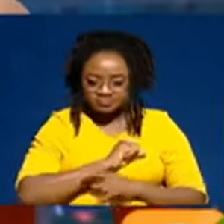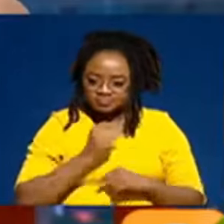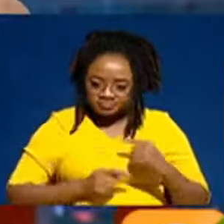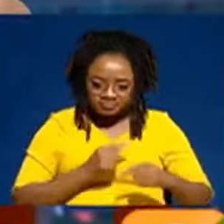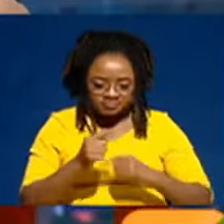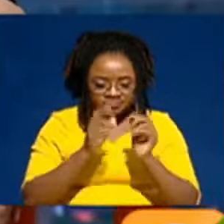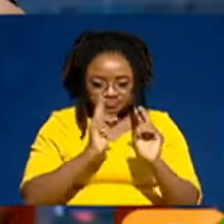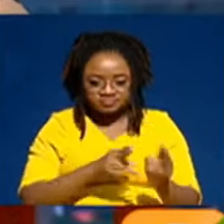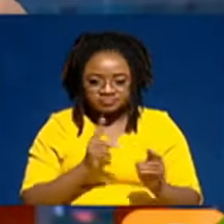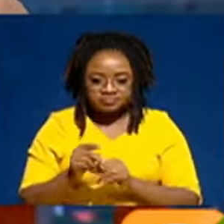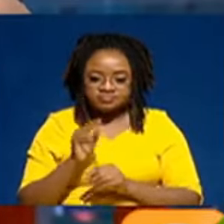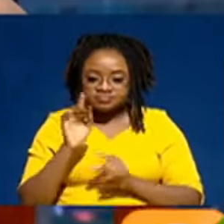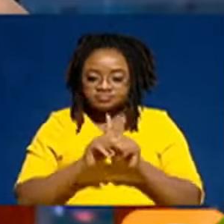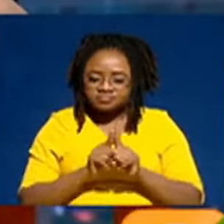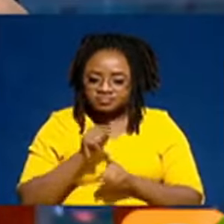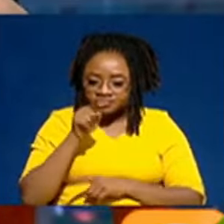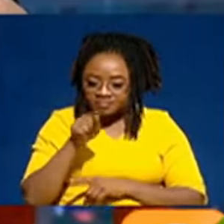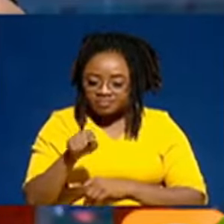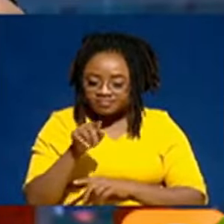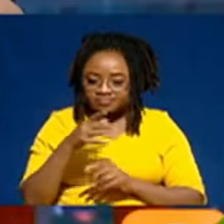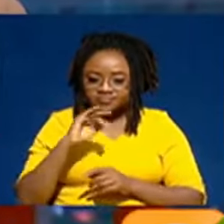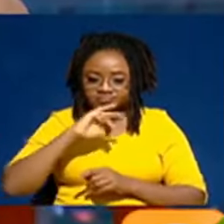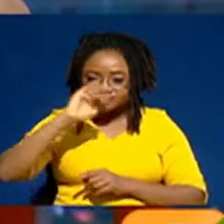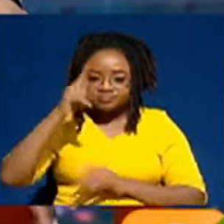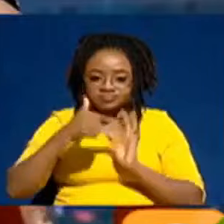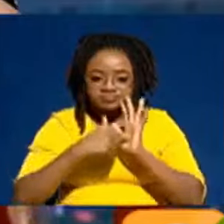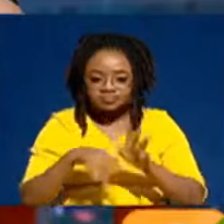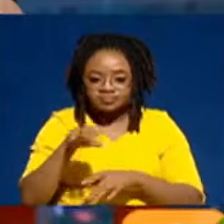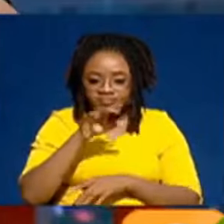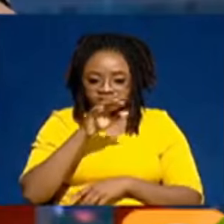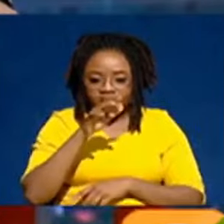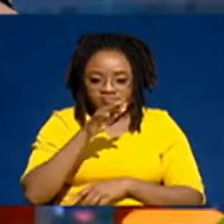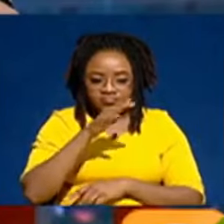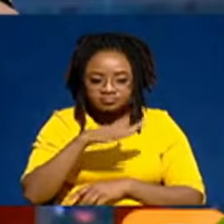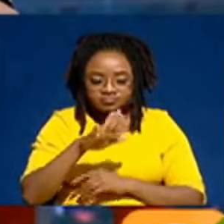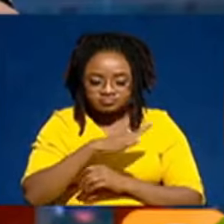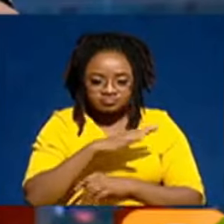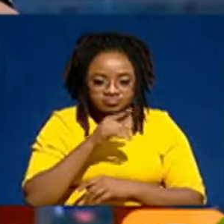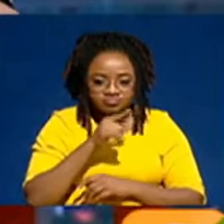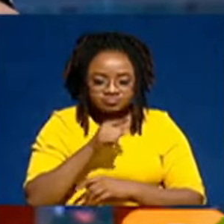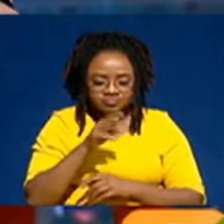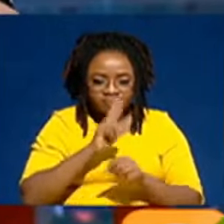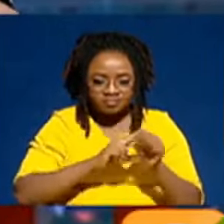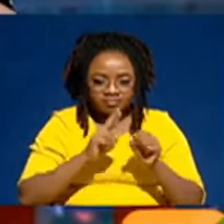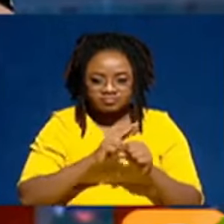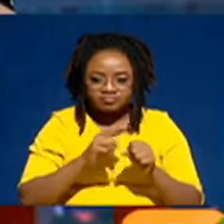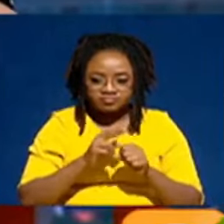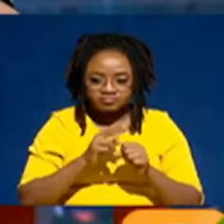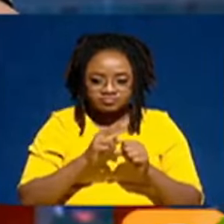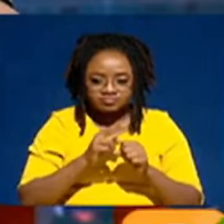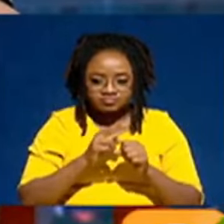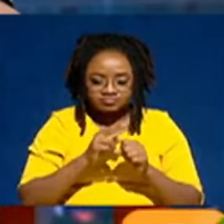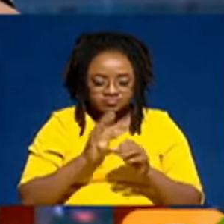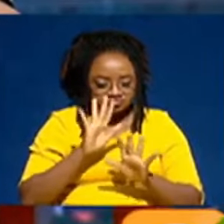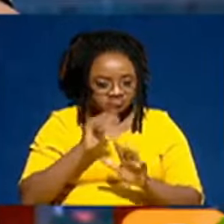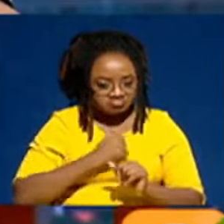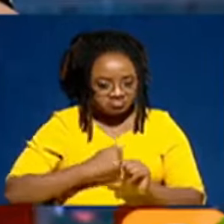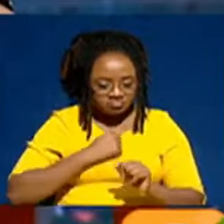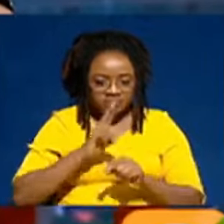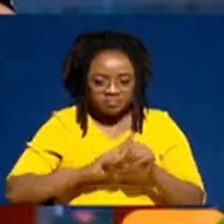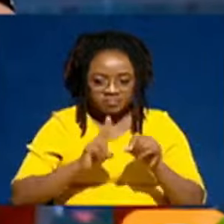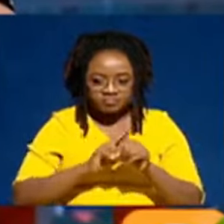like Kuala Lumpur and Singapore, they are using modern ways of disposing of solid waste. They are recycling solid waste. They